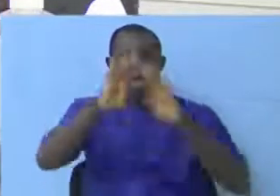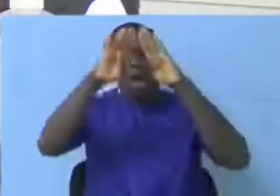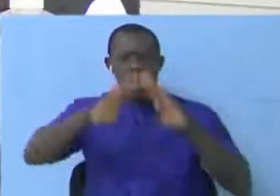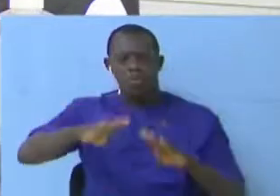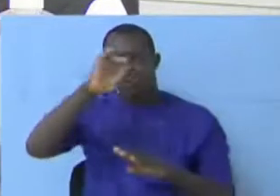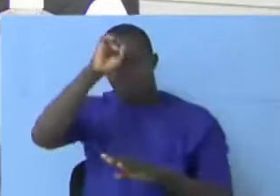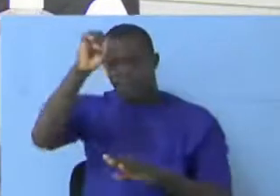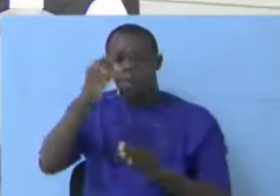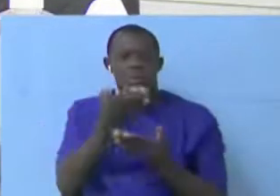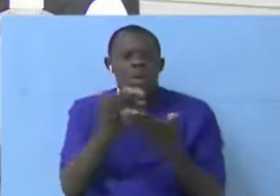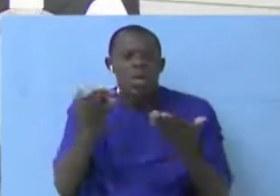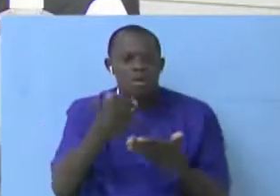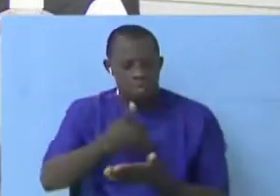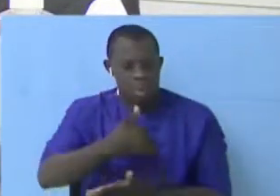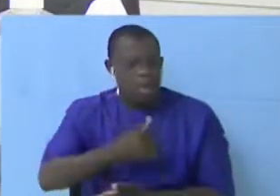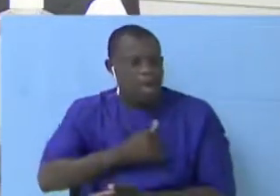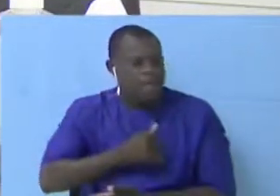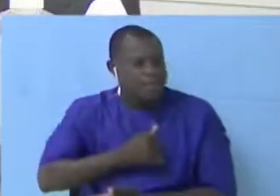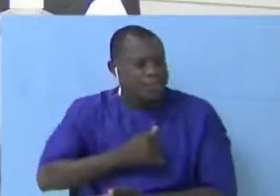soldiers.